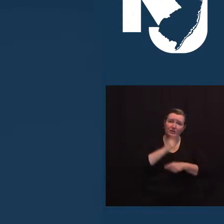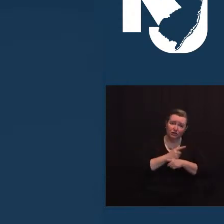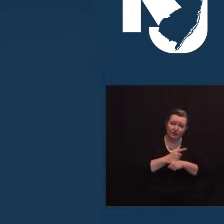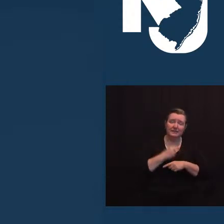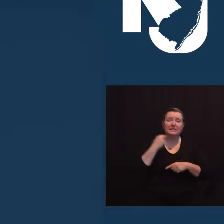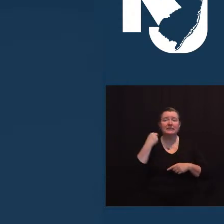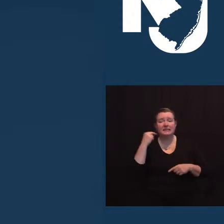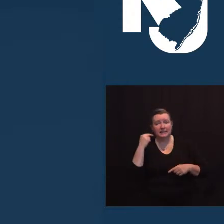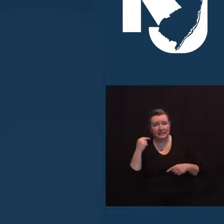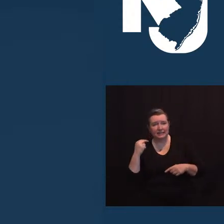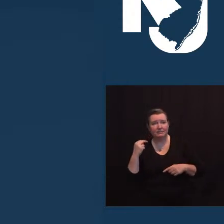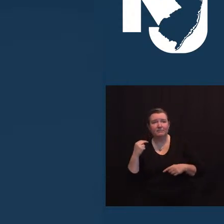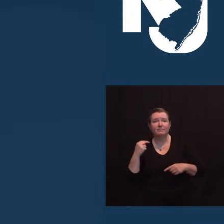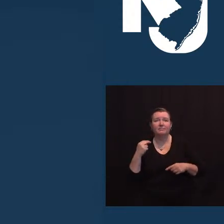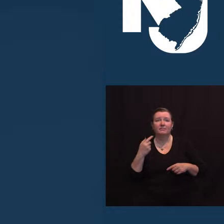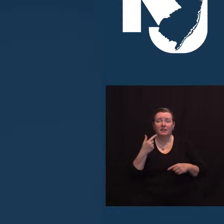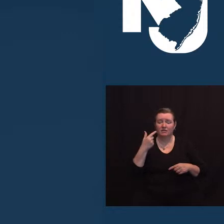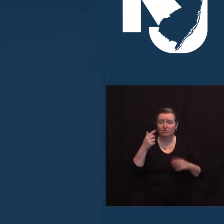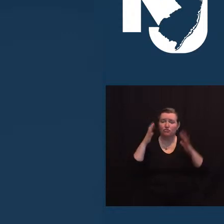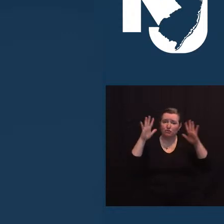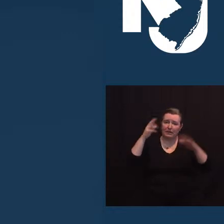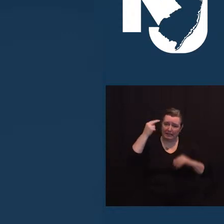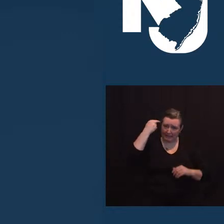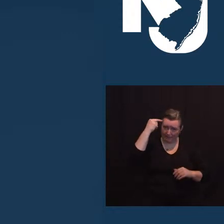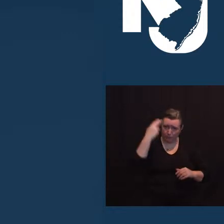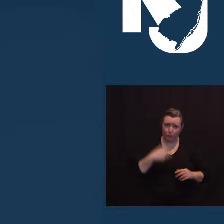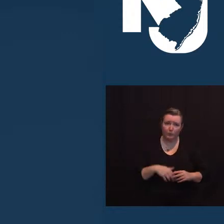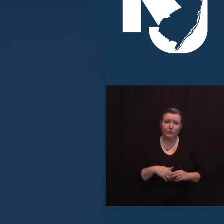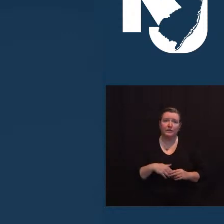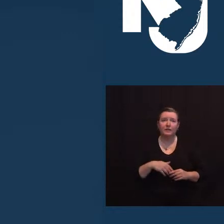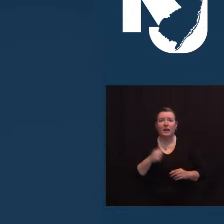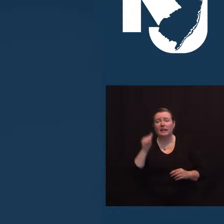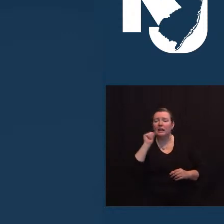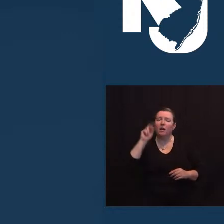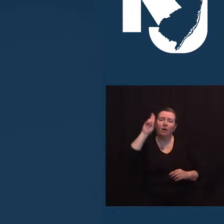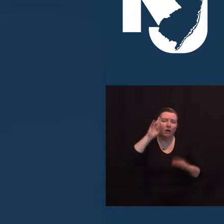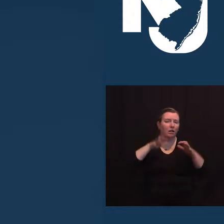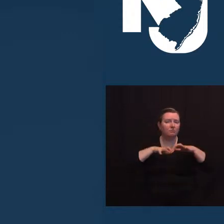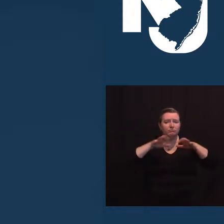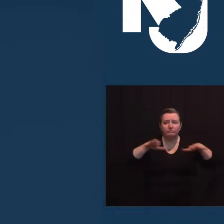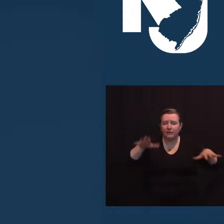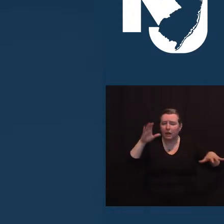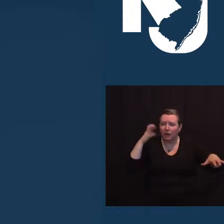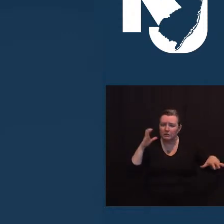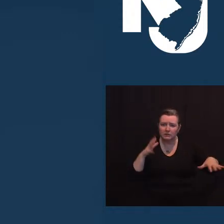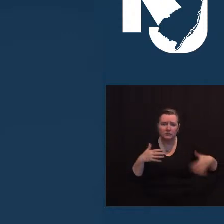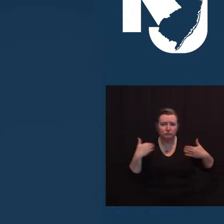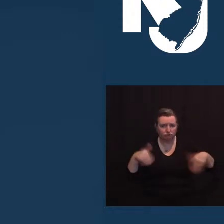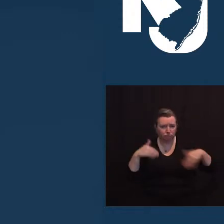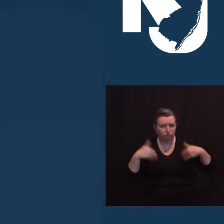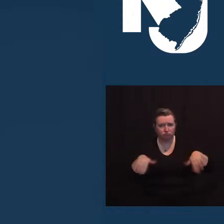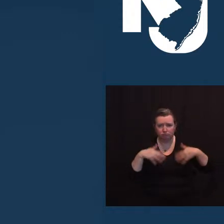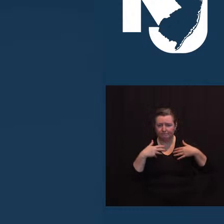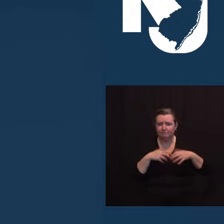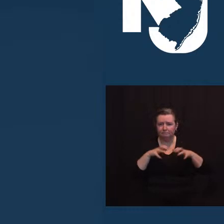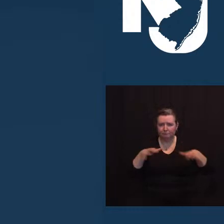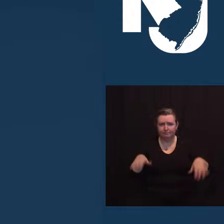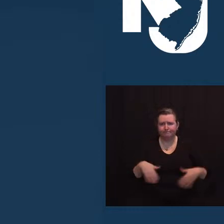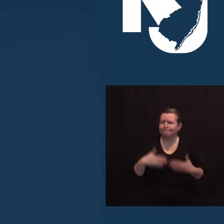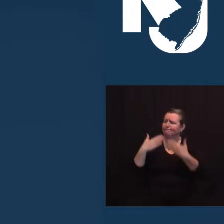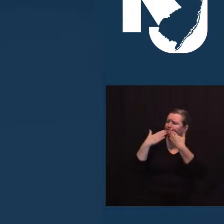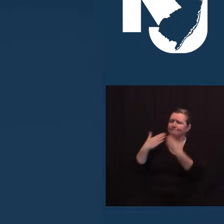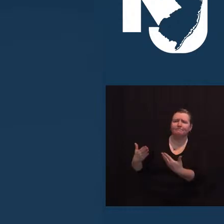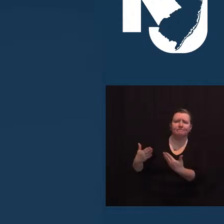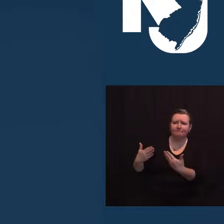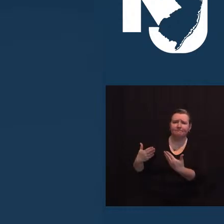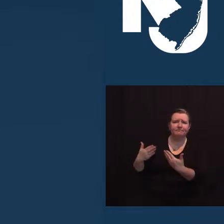and a great-nephew, Mosino, among many other aunts, uncles, cousins, and dear friends. We thank Benny for his career of